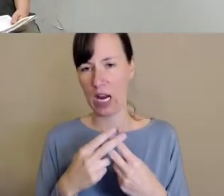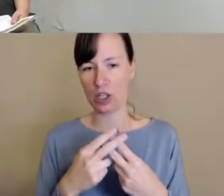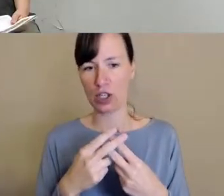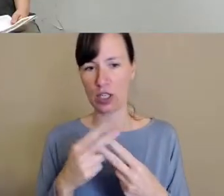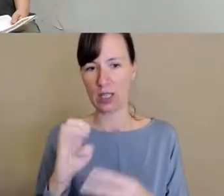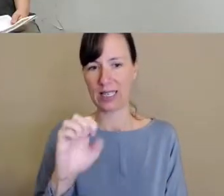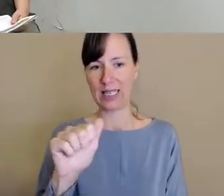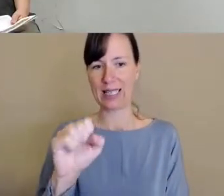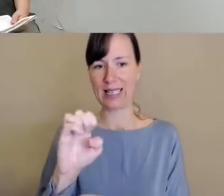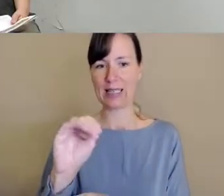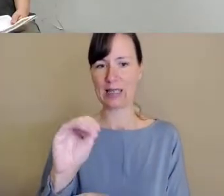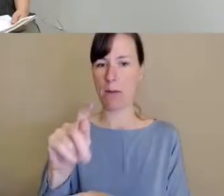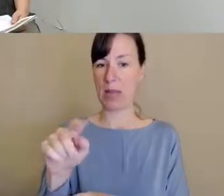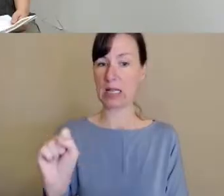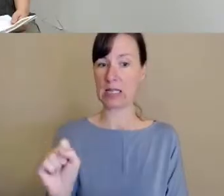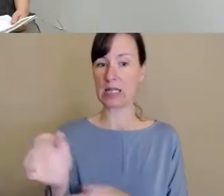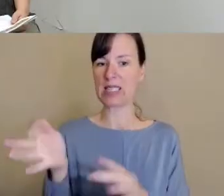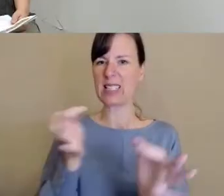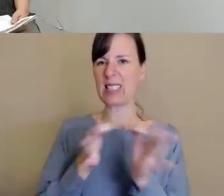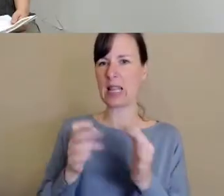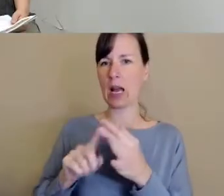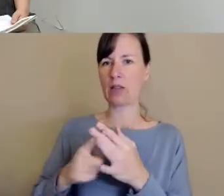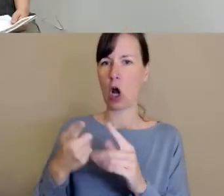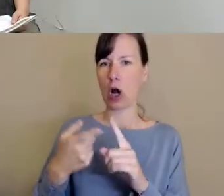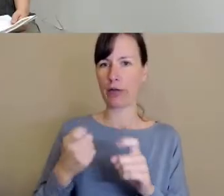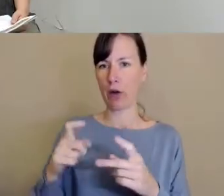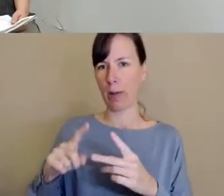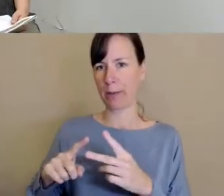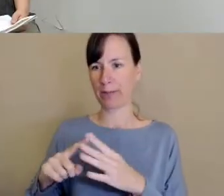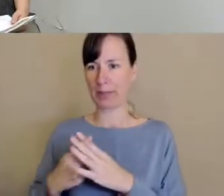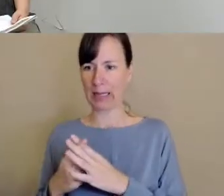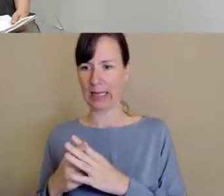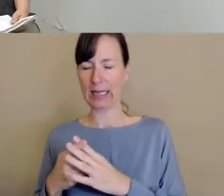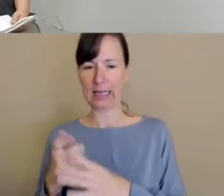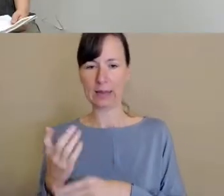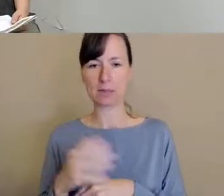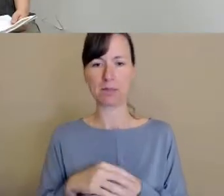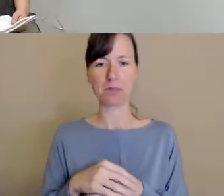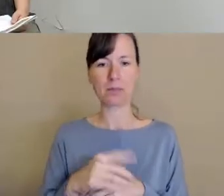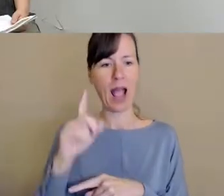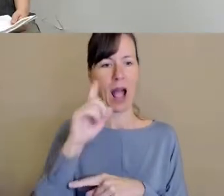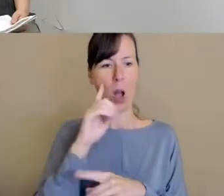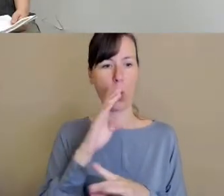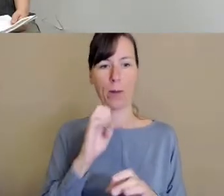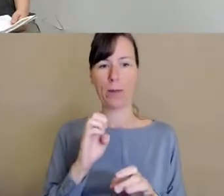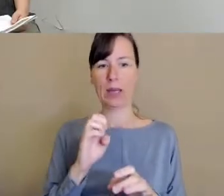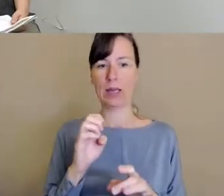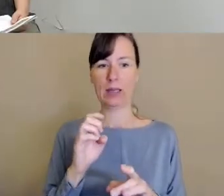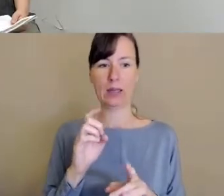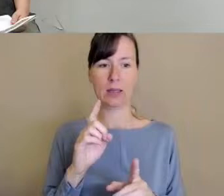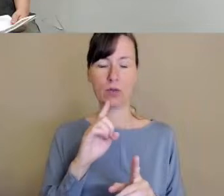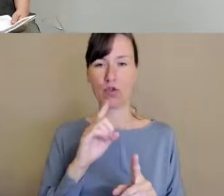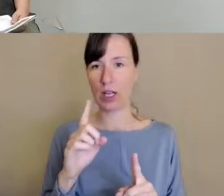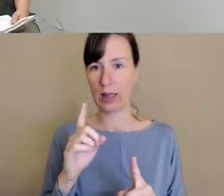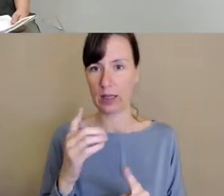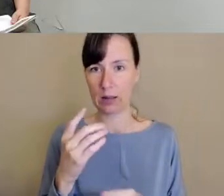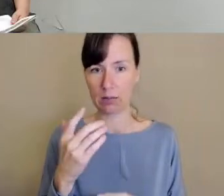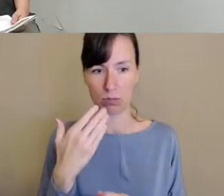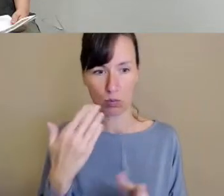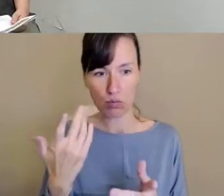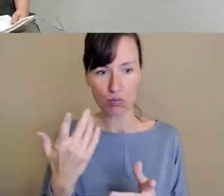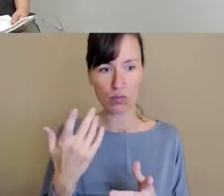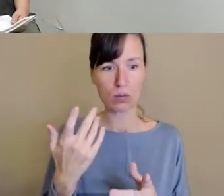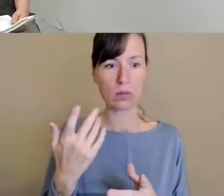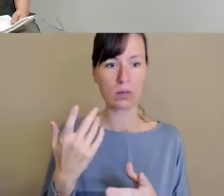on the property and have that in place before selling it to the town. That's going to take 5 months to a